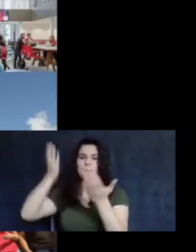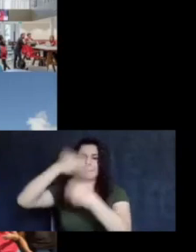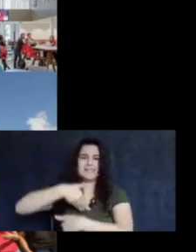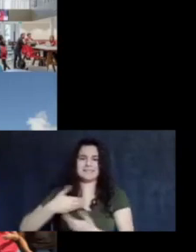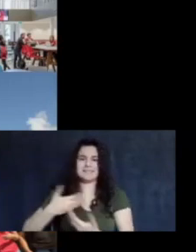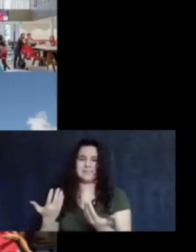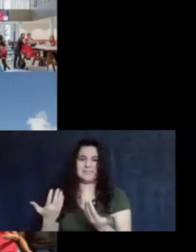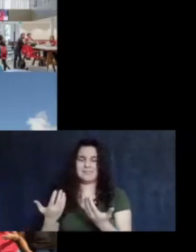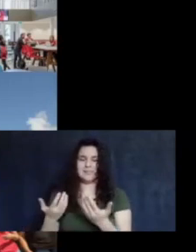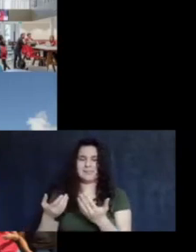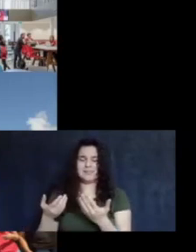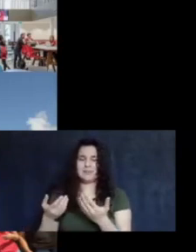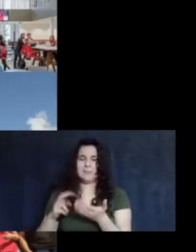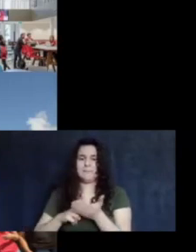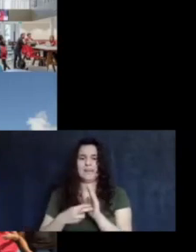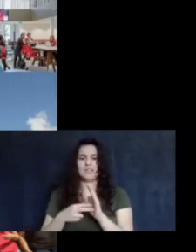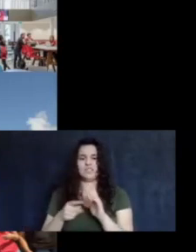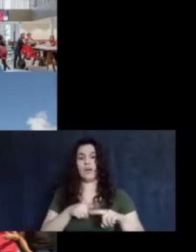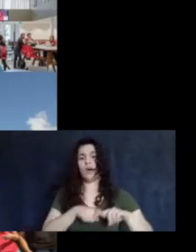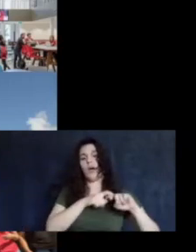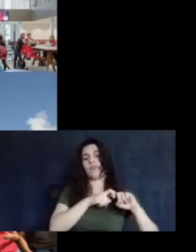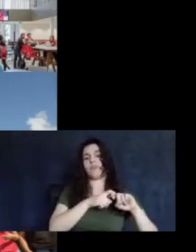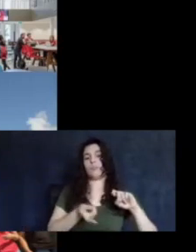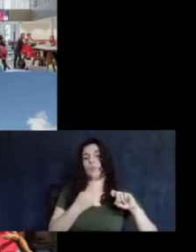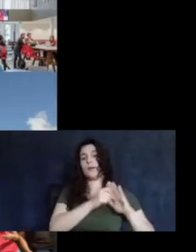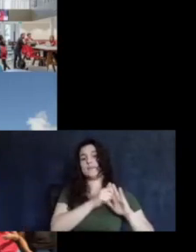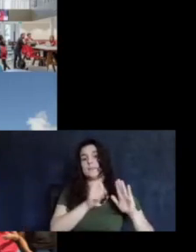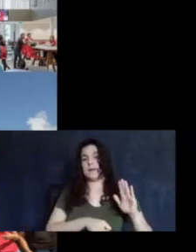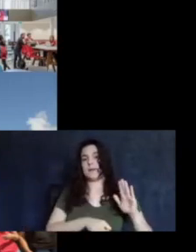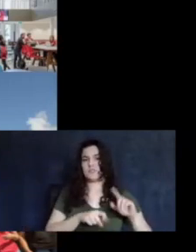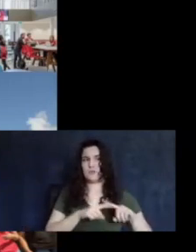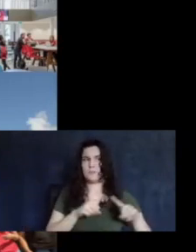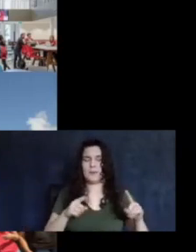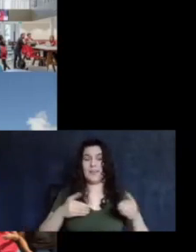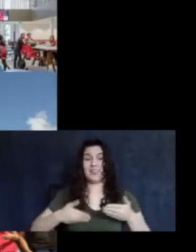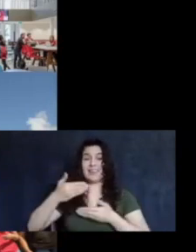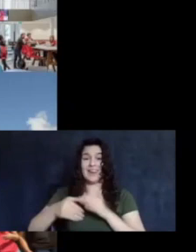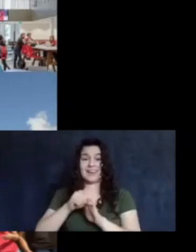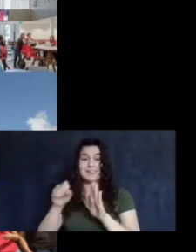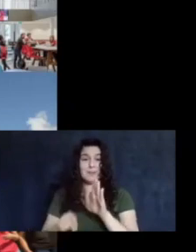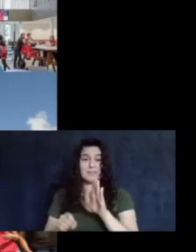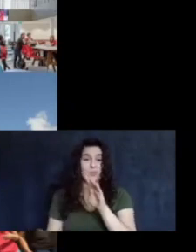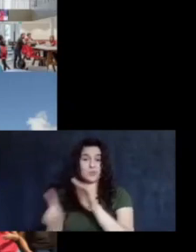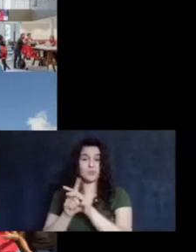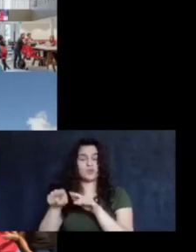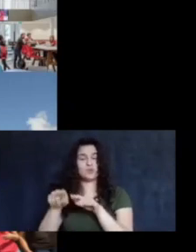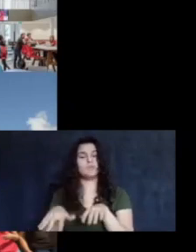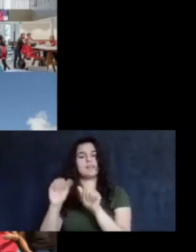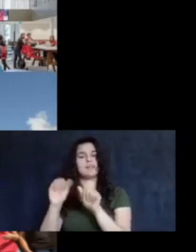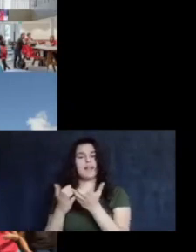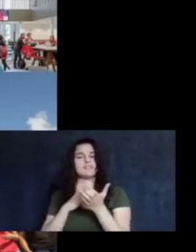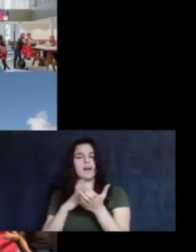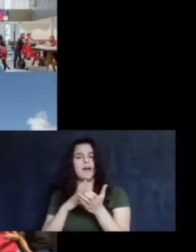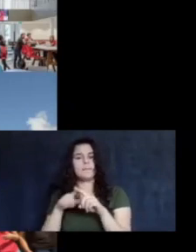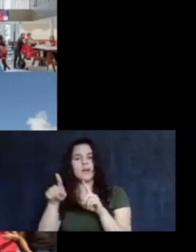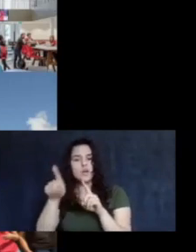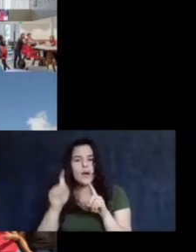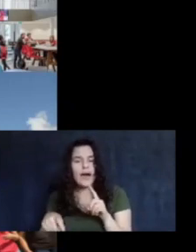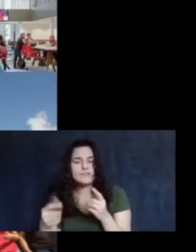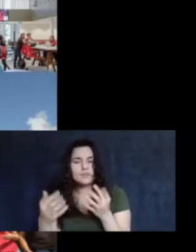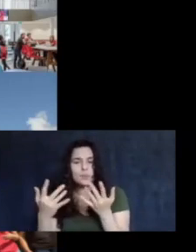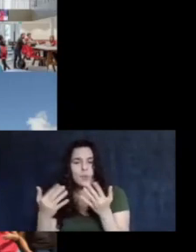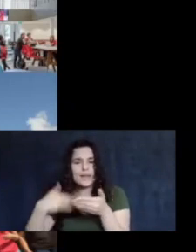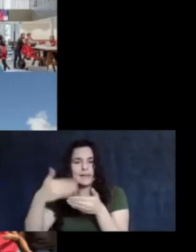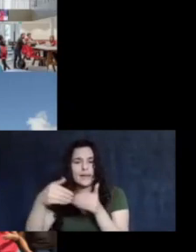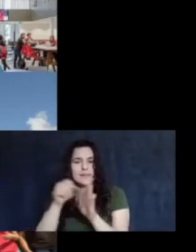point where you're sitting out one semester, but then the next semester rolls around, you take a class and you got to sit out the following semester because there's no